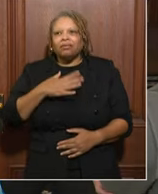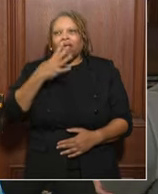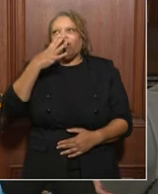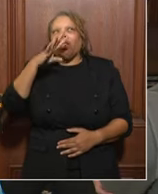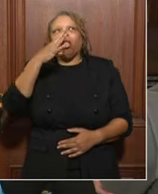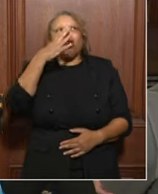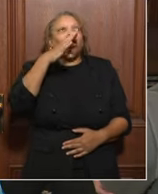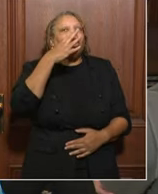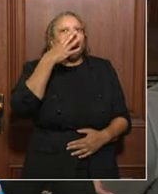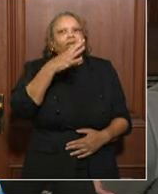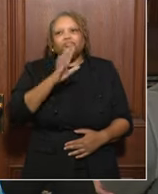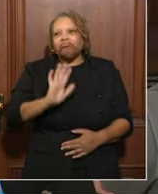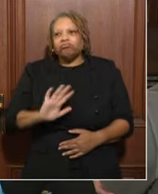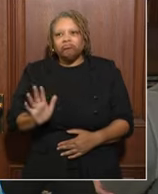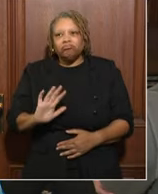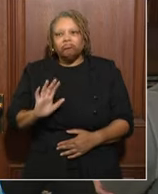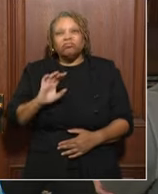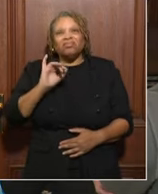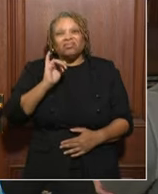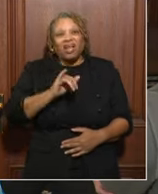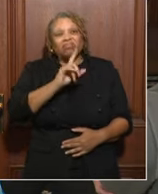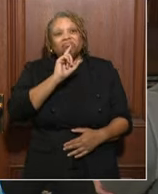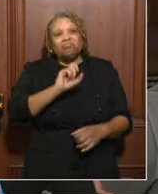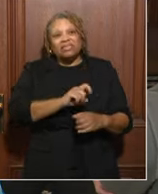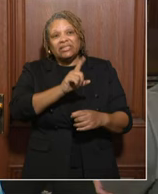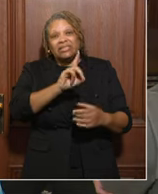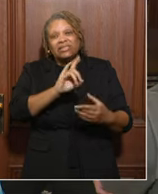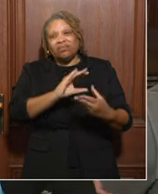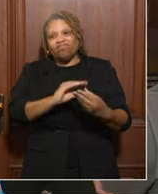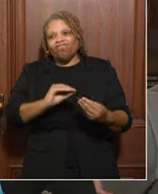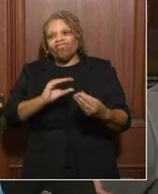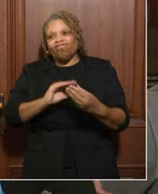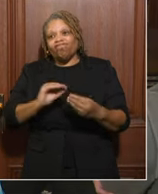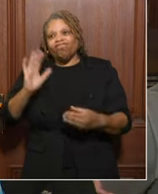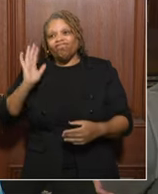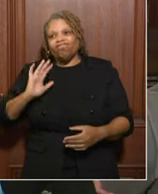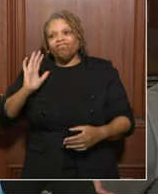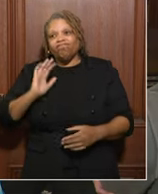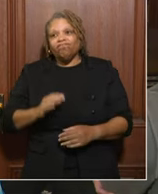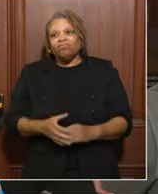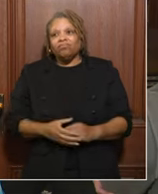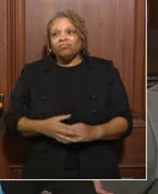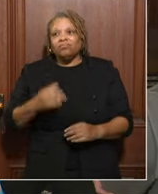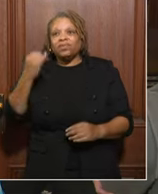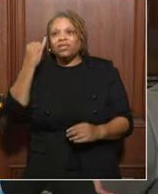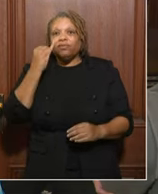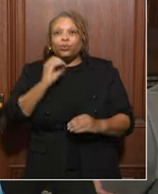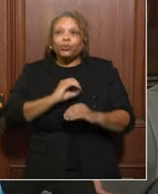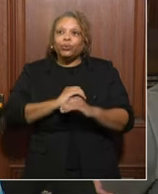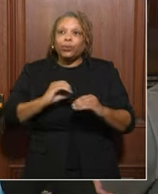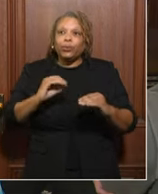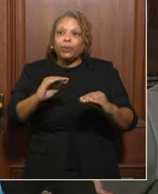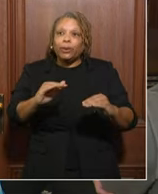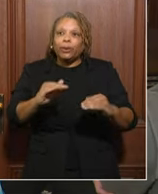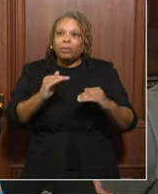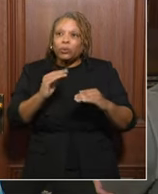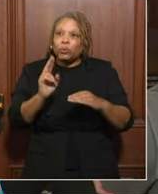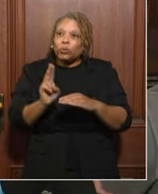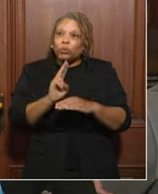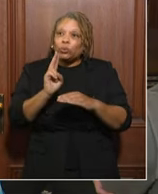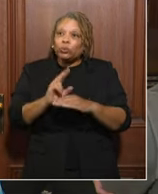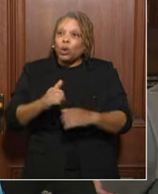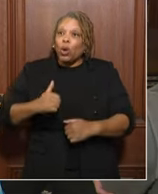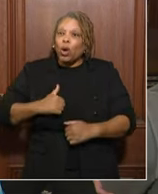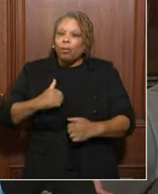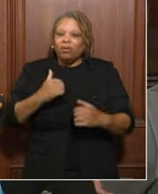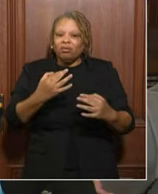without guardrails can use the United States Army against its citizens in